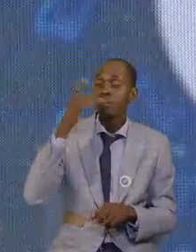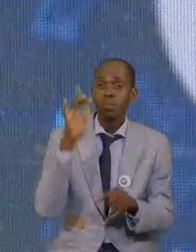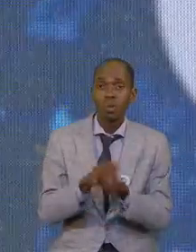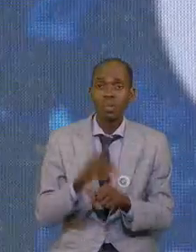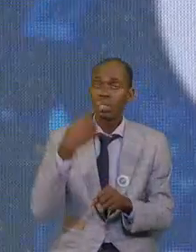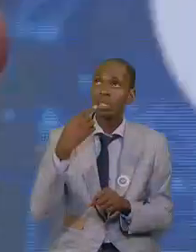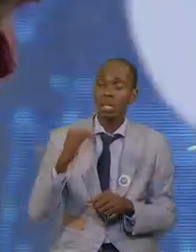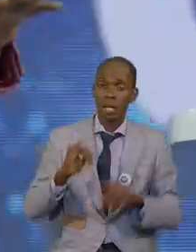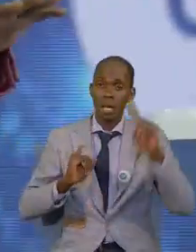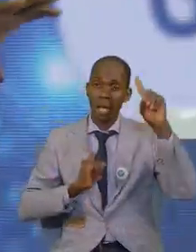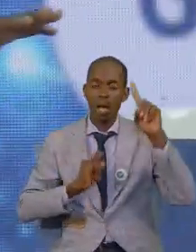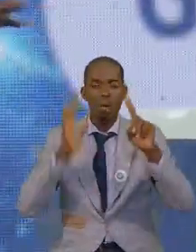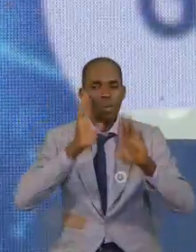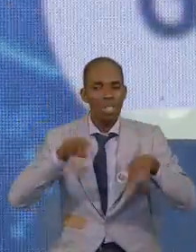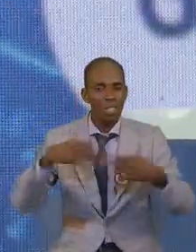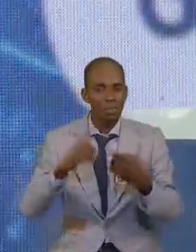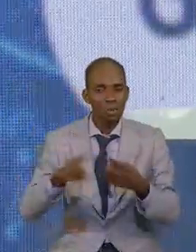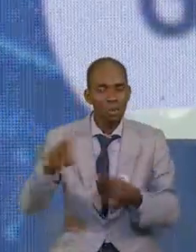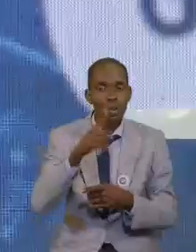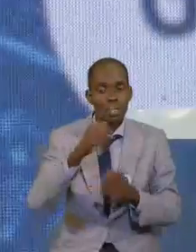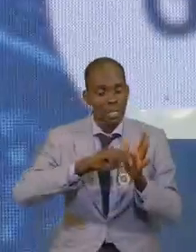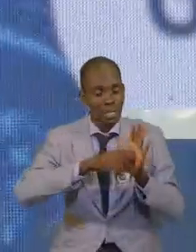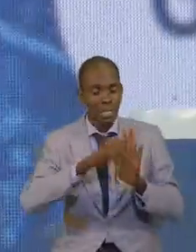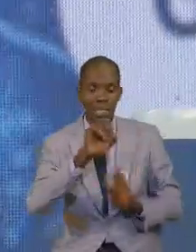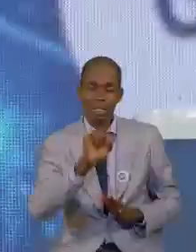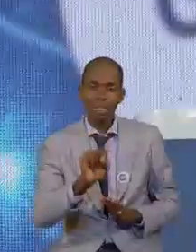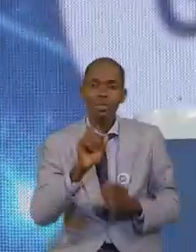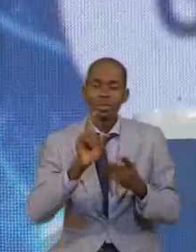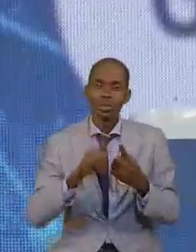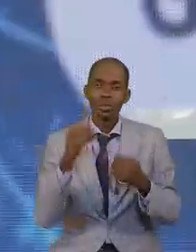give unto thee the keys of the kingdom of heaven.